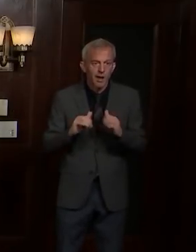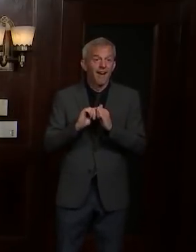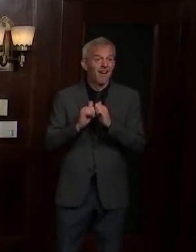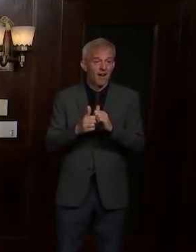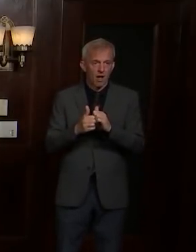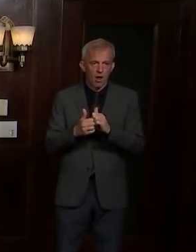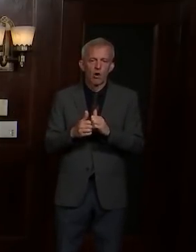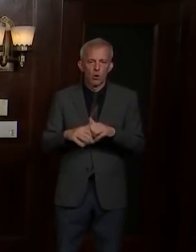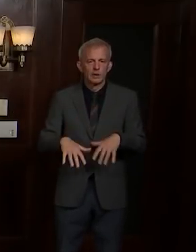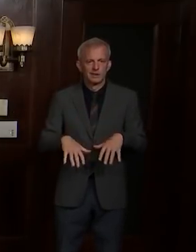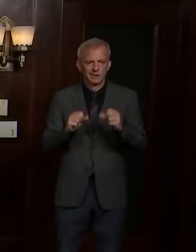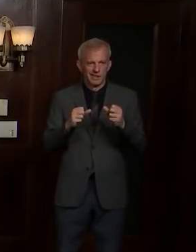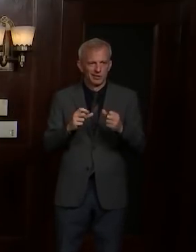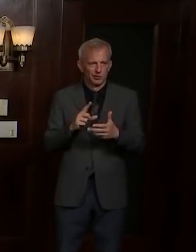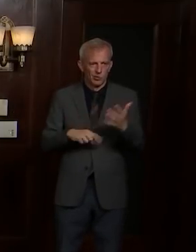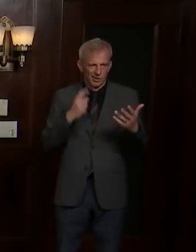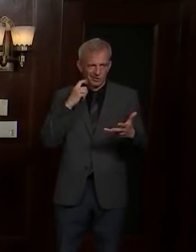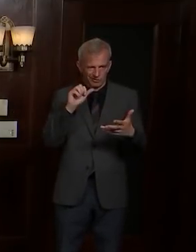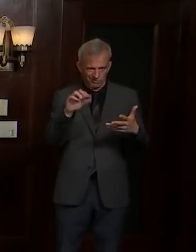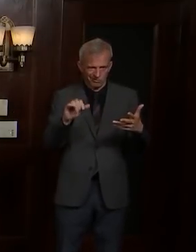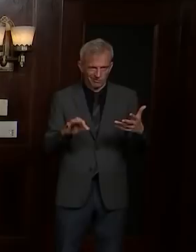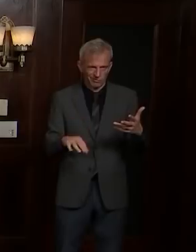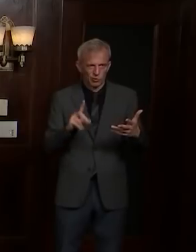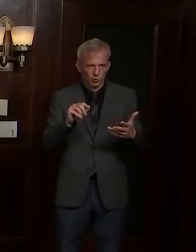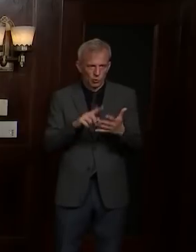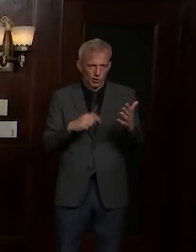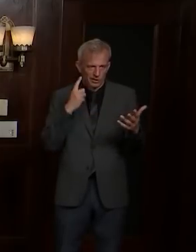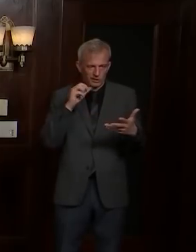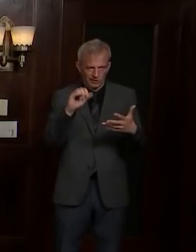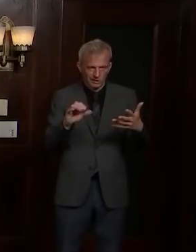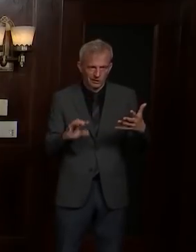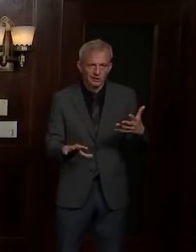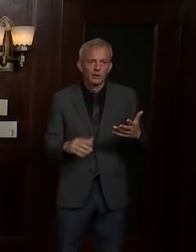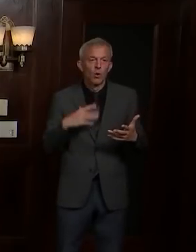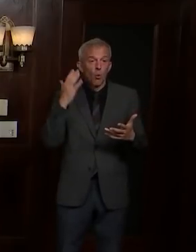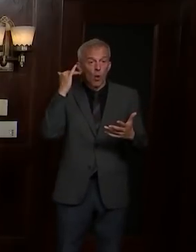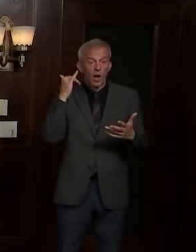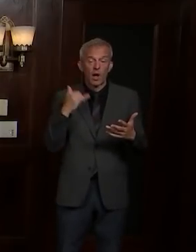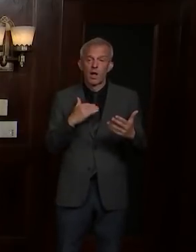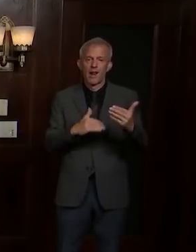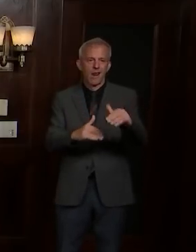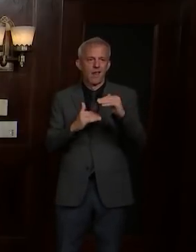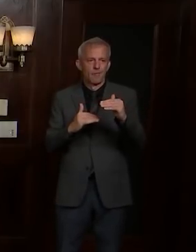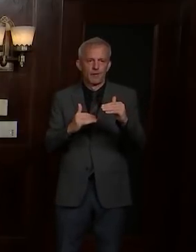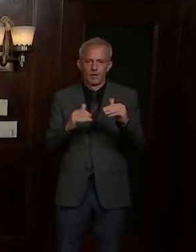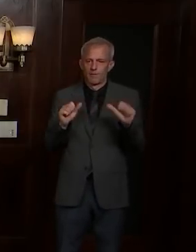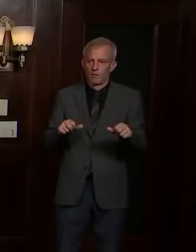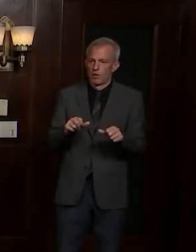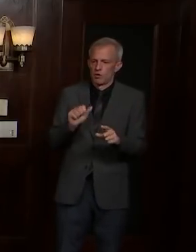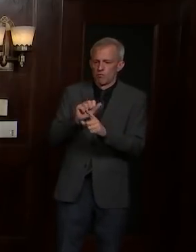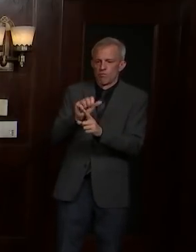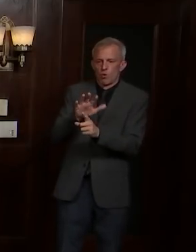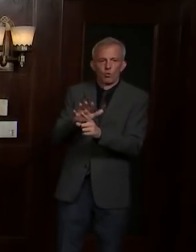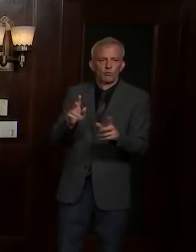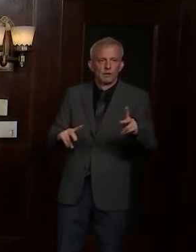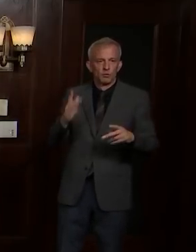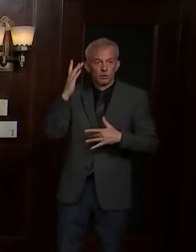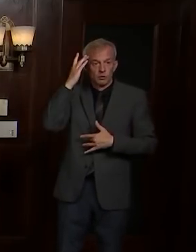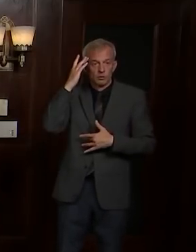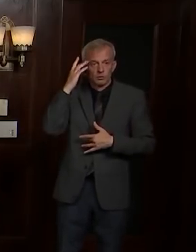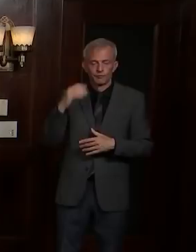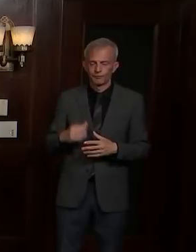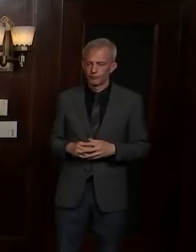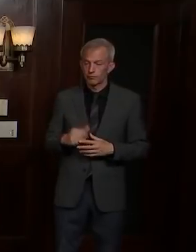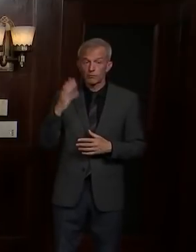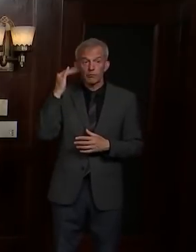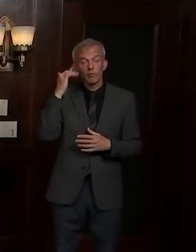these actions that really limit the possibility of exposing others to the virus. And why has this become more essential? Because as